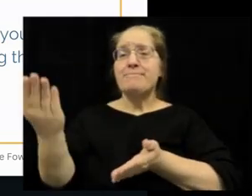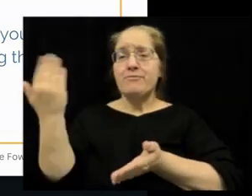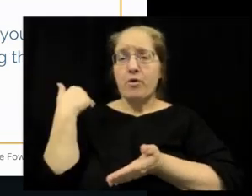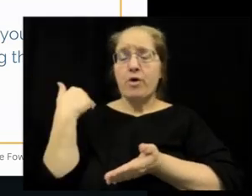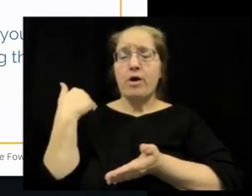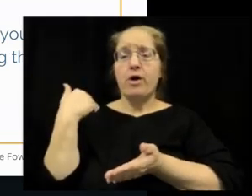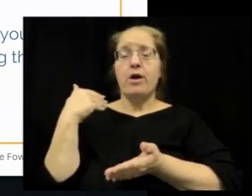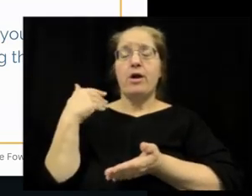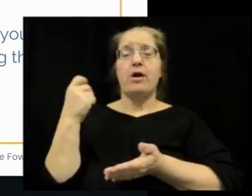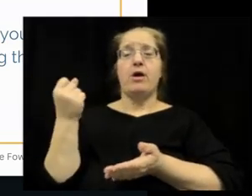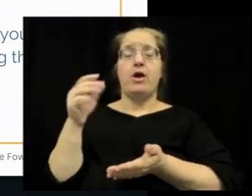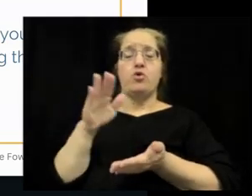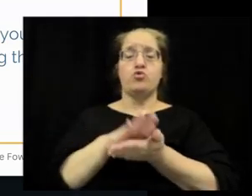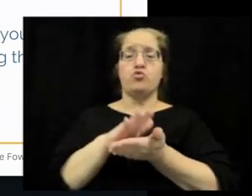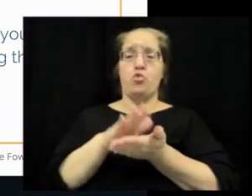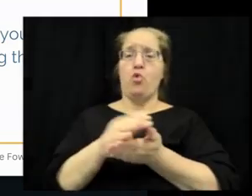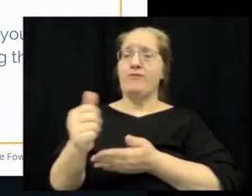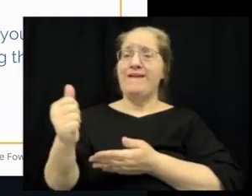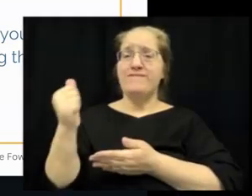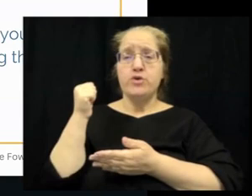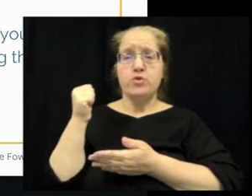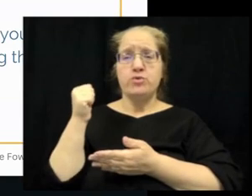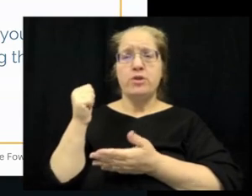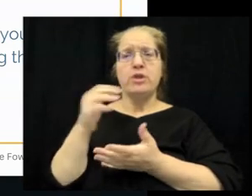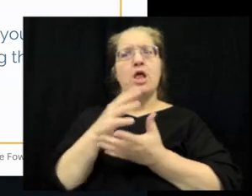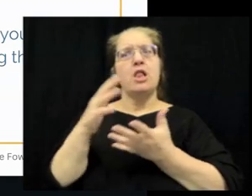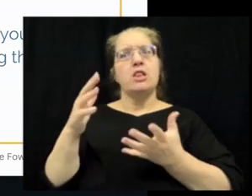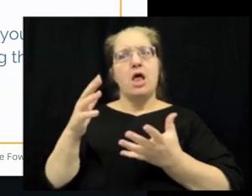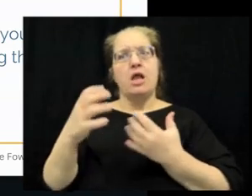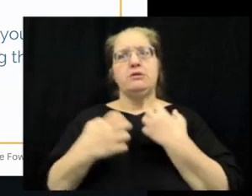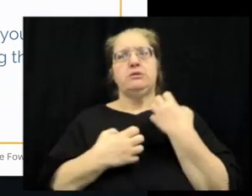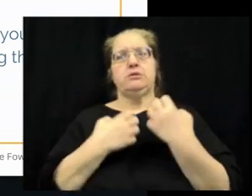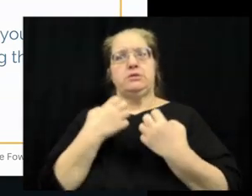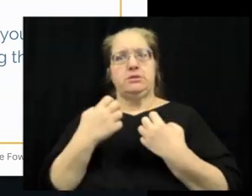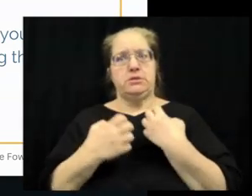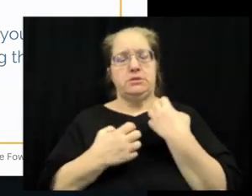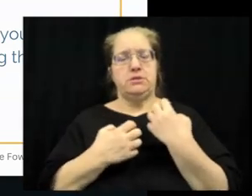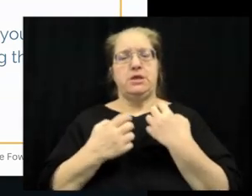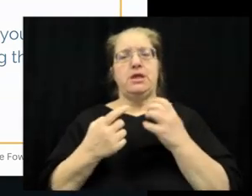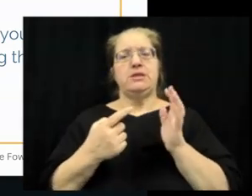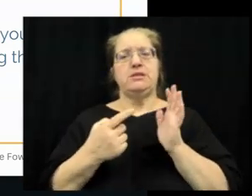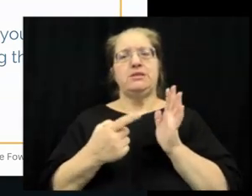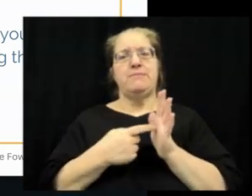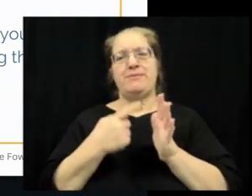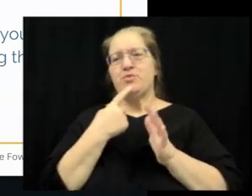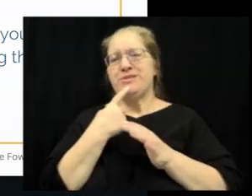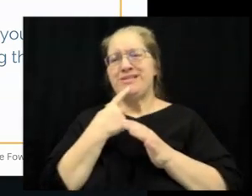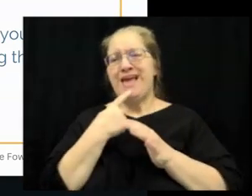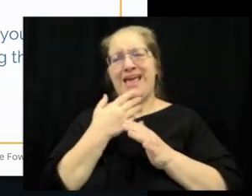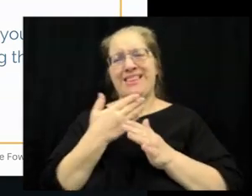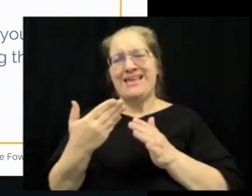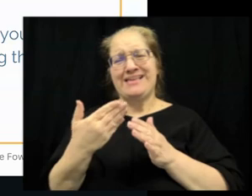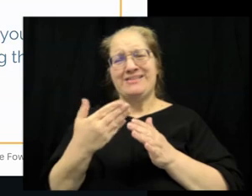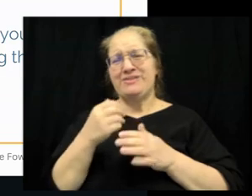because school refusal, it can be there's so much tension, and you can say some things some days that you don't want to